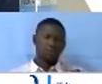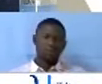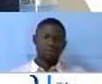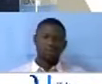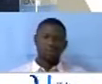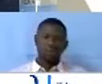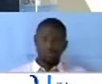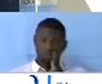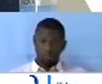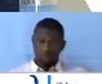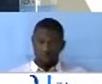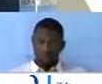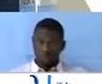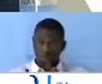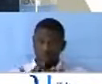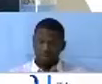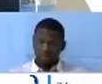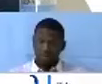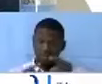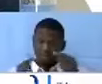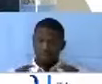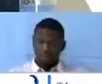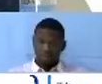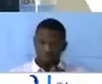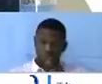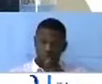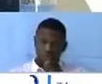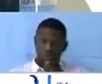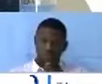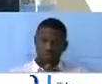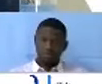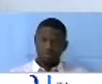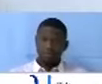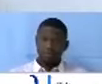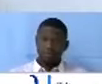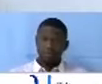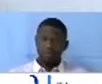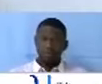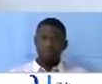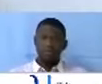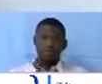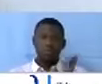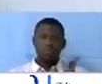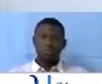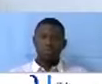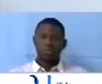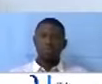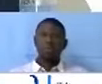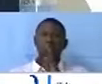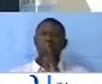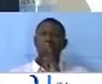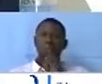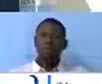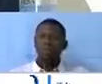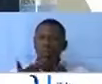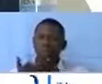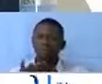Is it true that he submitted his statement to you? No. But to whom should he submit the